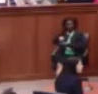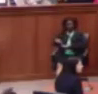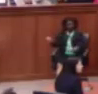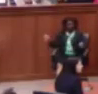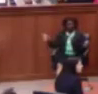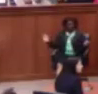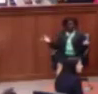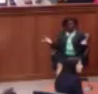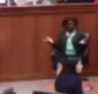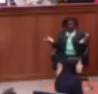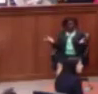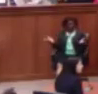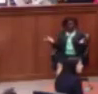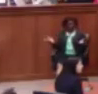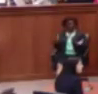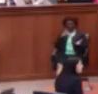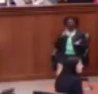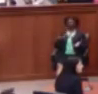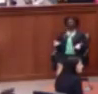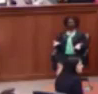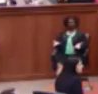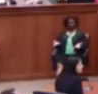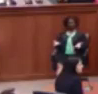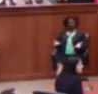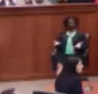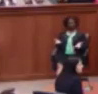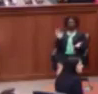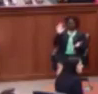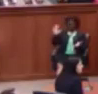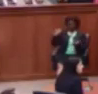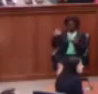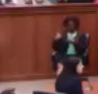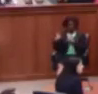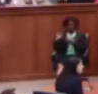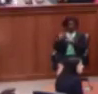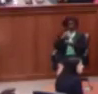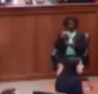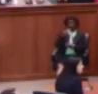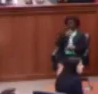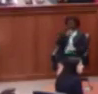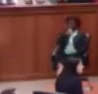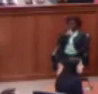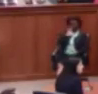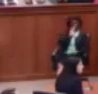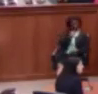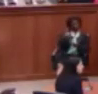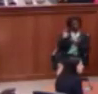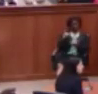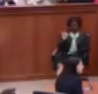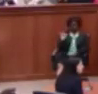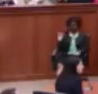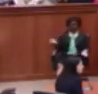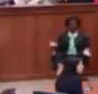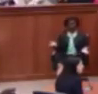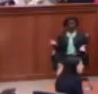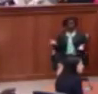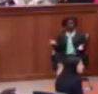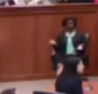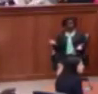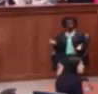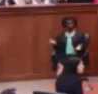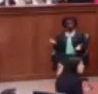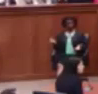all, and that's on your half and on the SSD's half. We